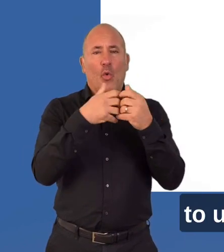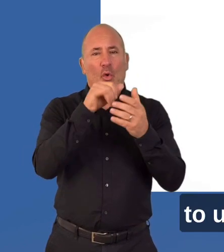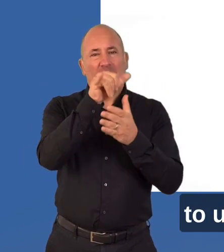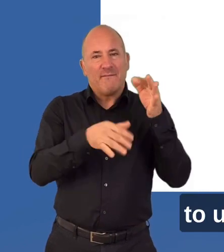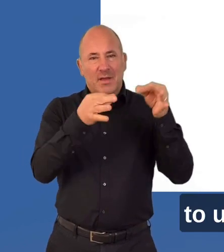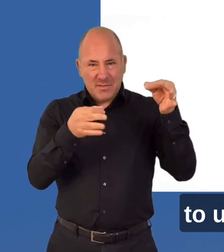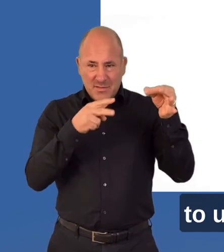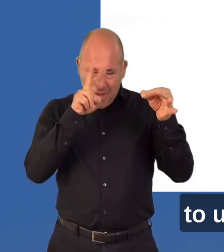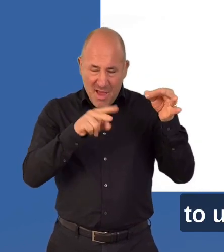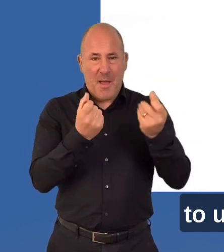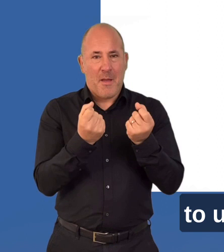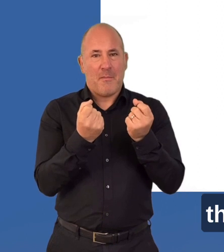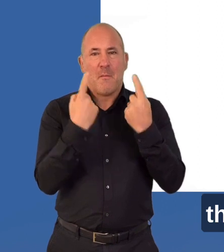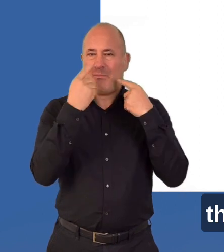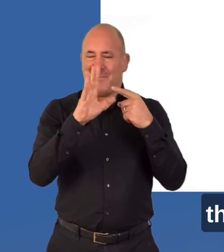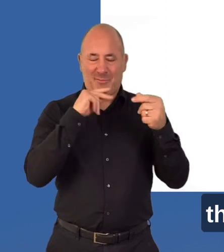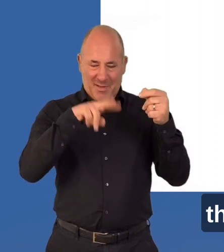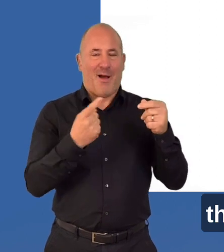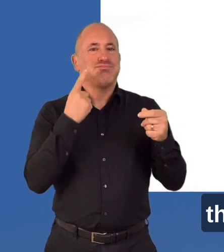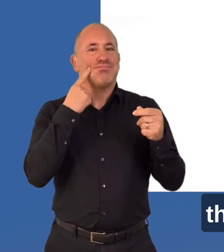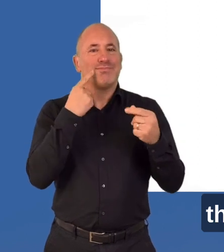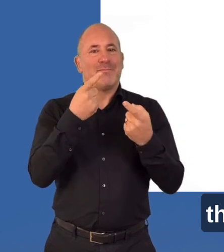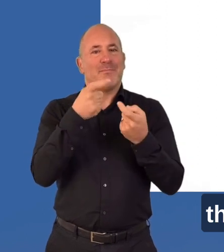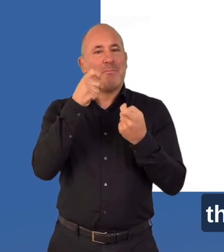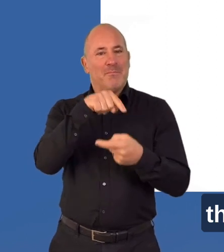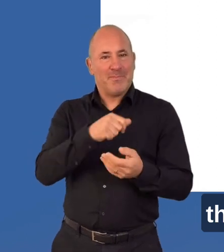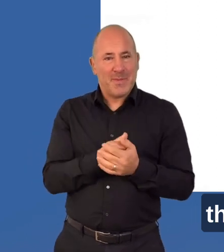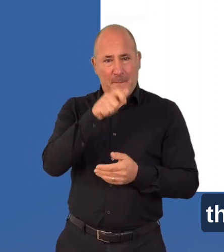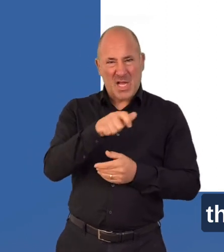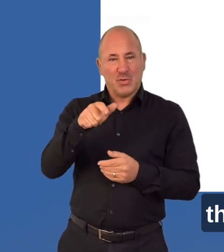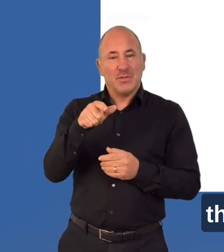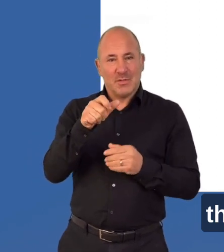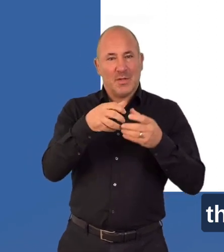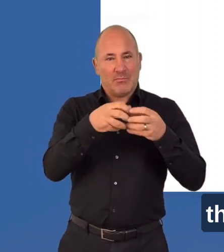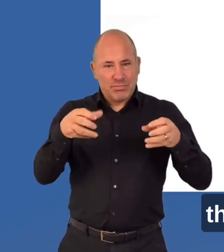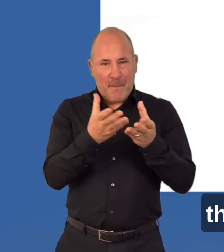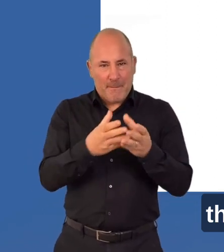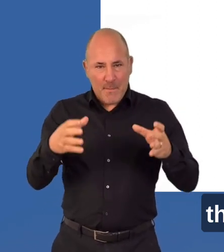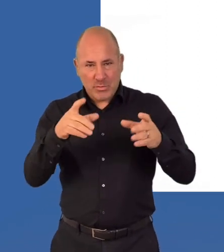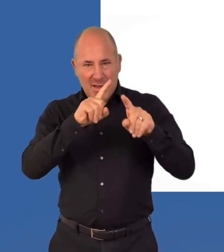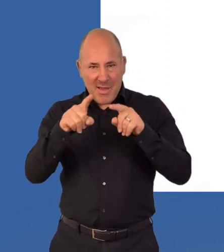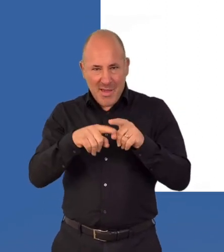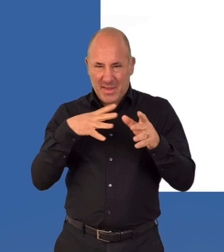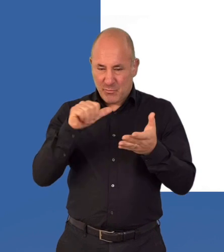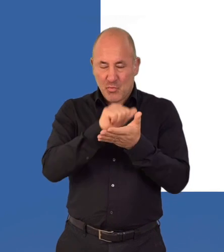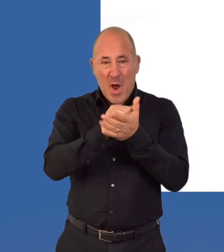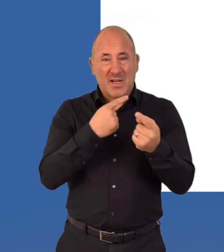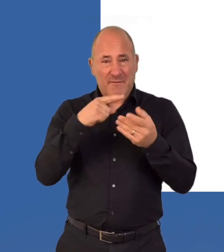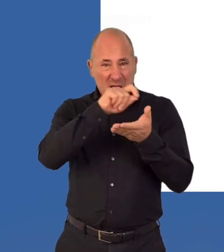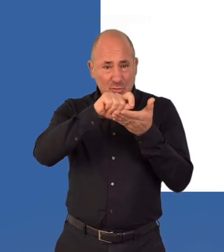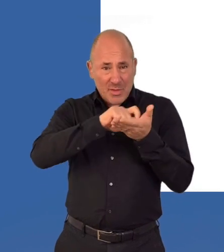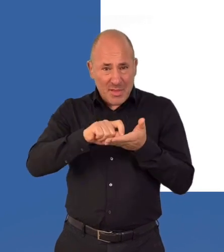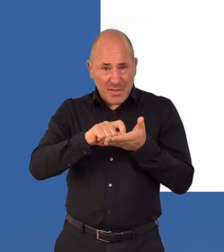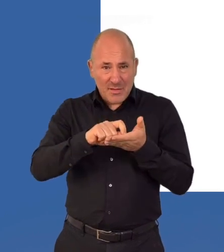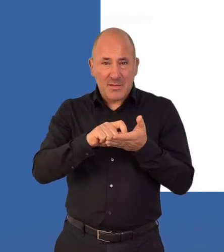patient instruction leaflet for them to go through. The patient's stool pot and any forms will need to have the right details